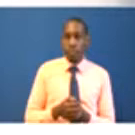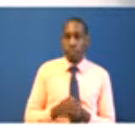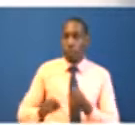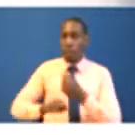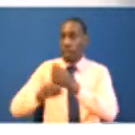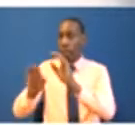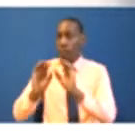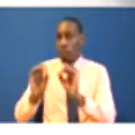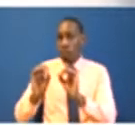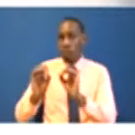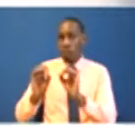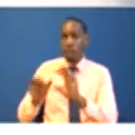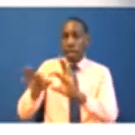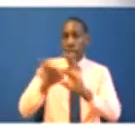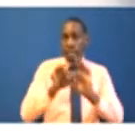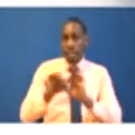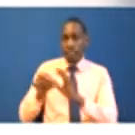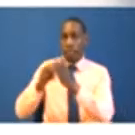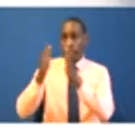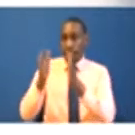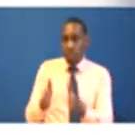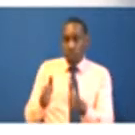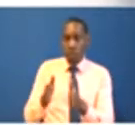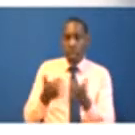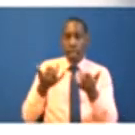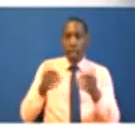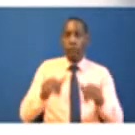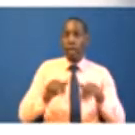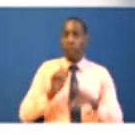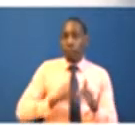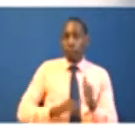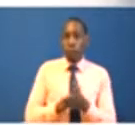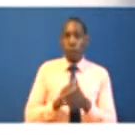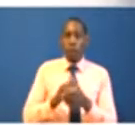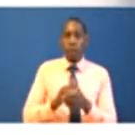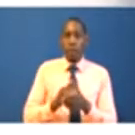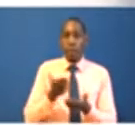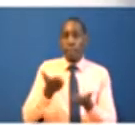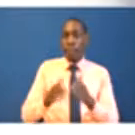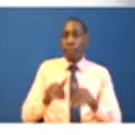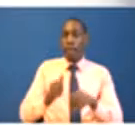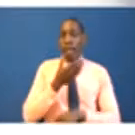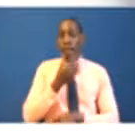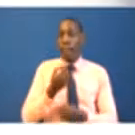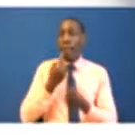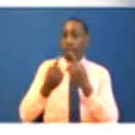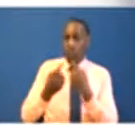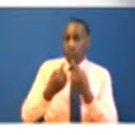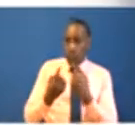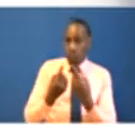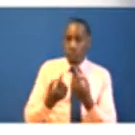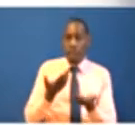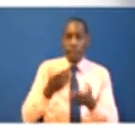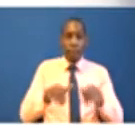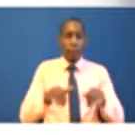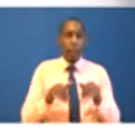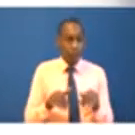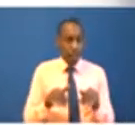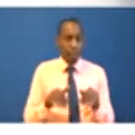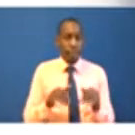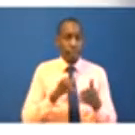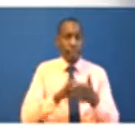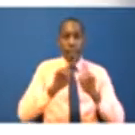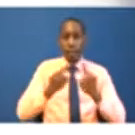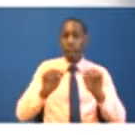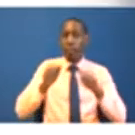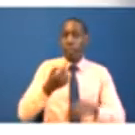supporting there's a mere candidate so what are they waiting for are they waiting for barbara to talk to say something are they waiting for that